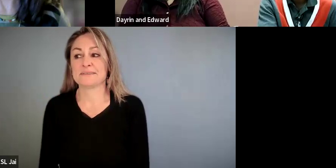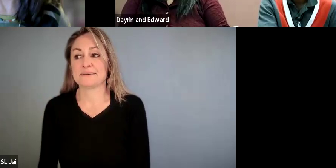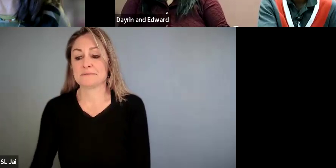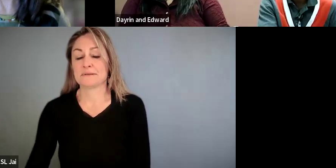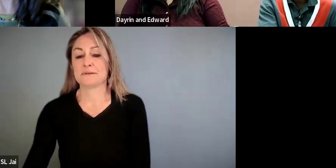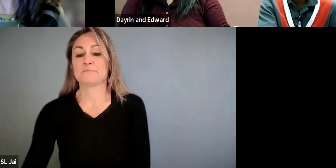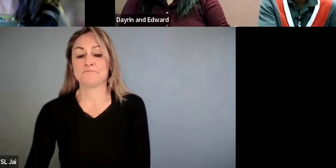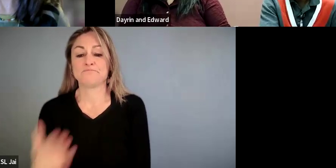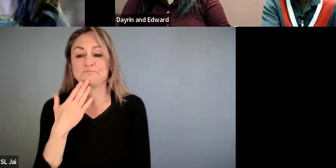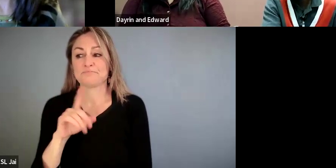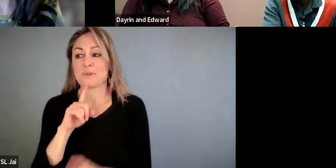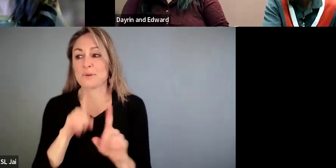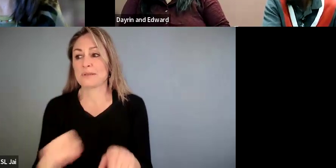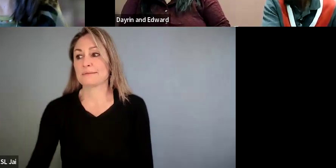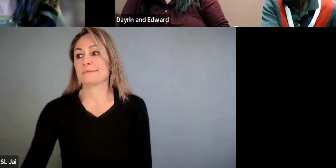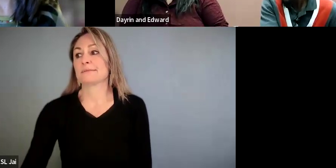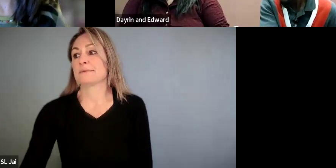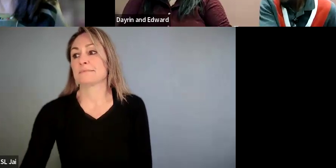Good answers.